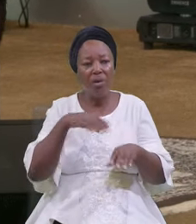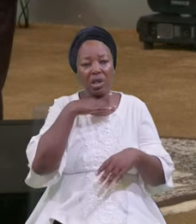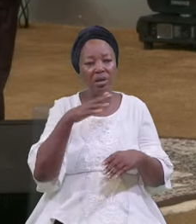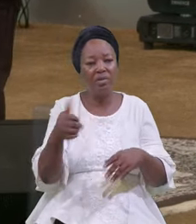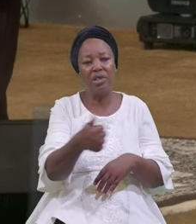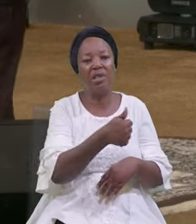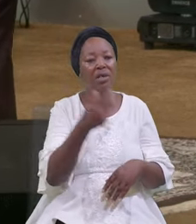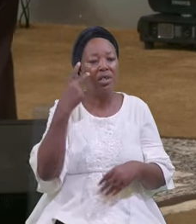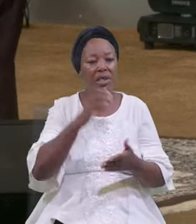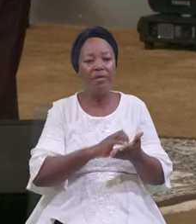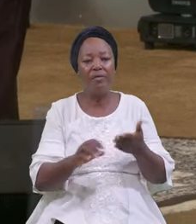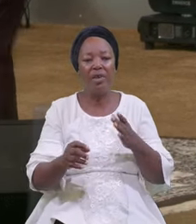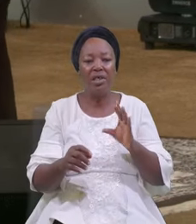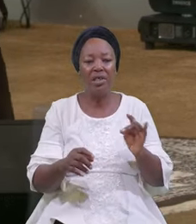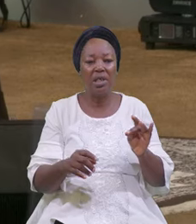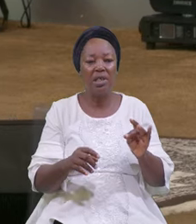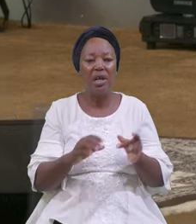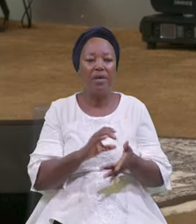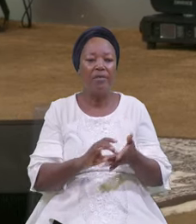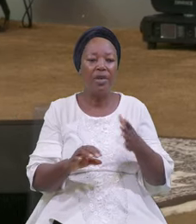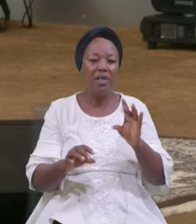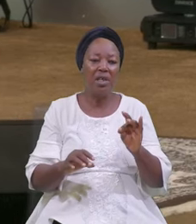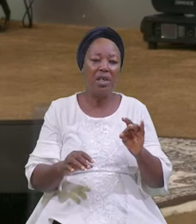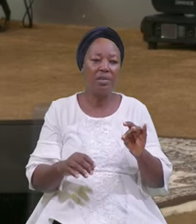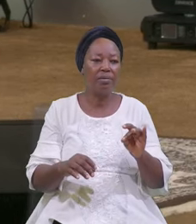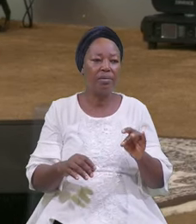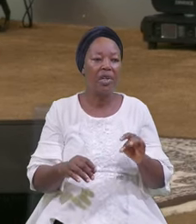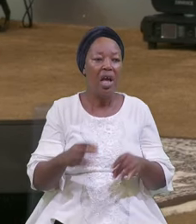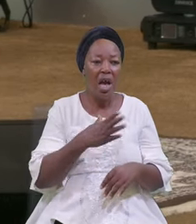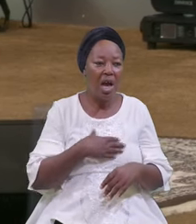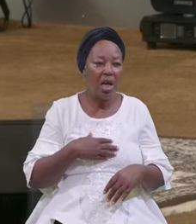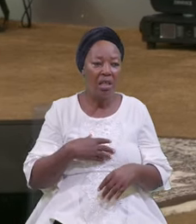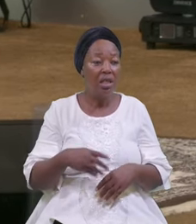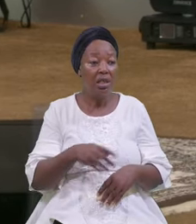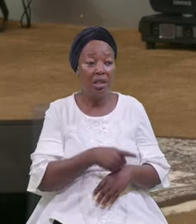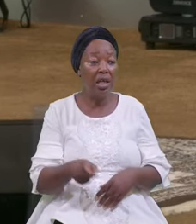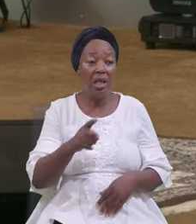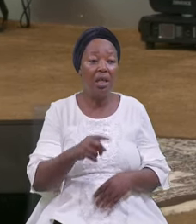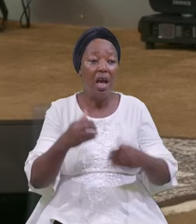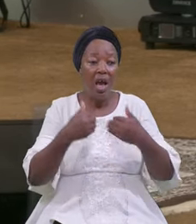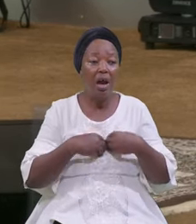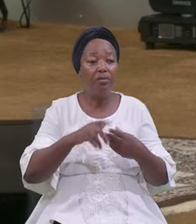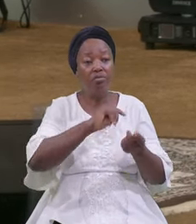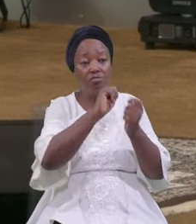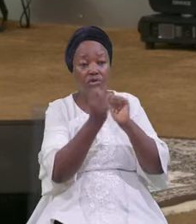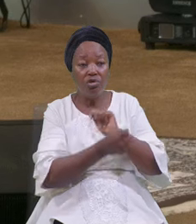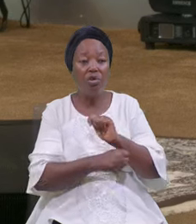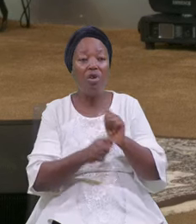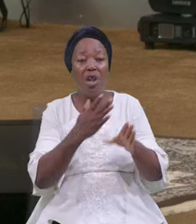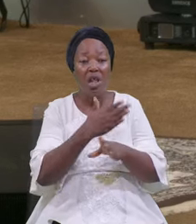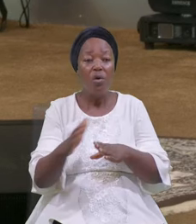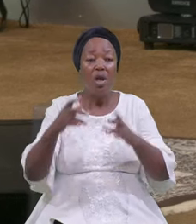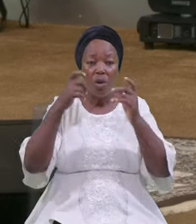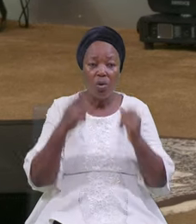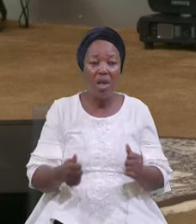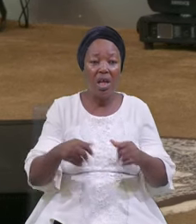verse 8. In verse 8, it says, and they have turned aside quickly out of